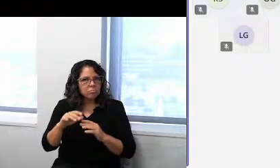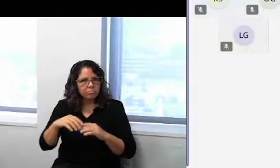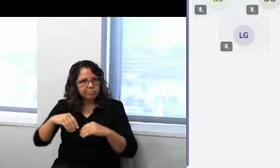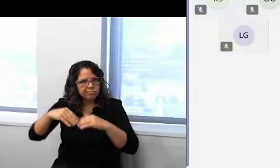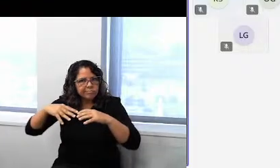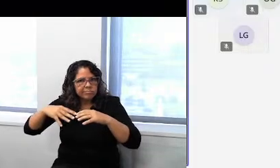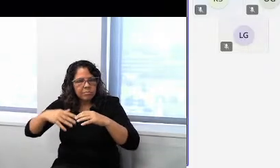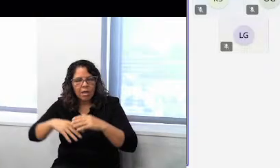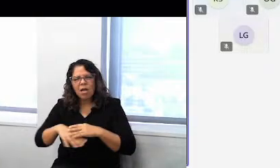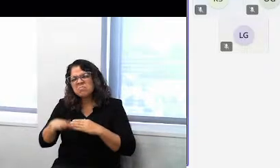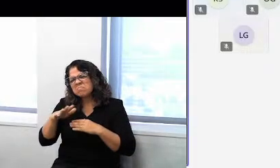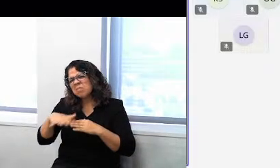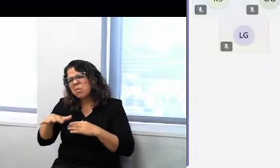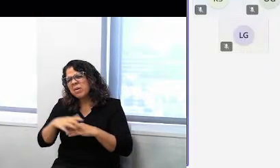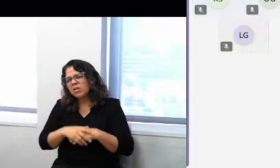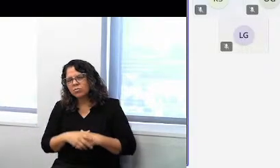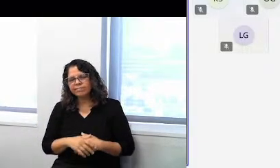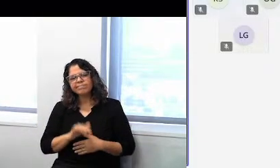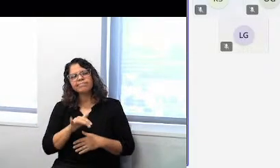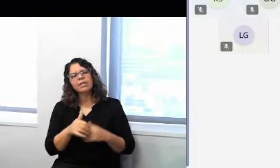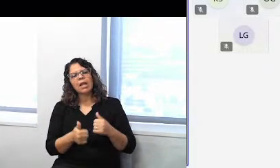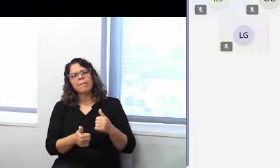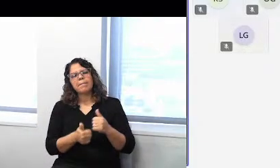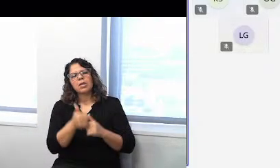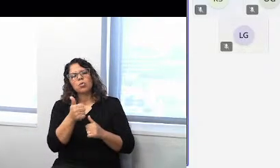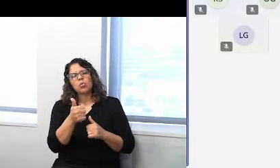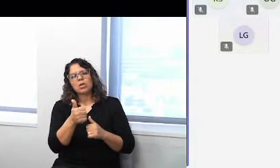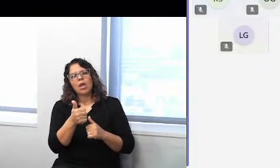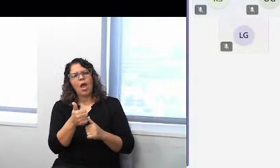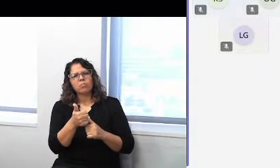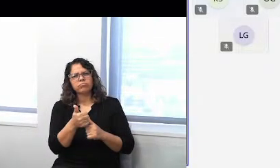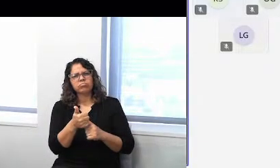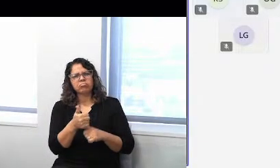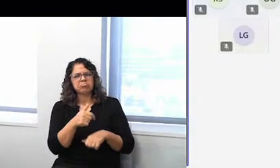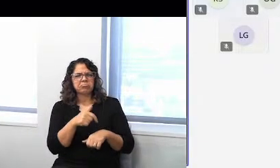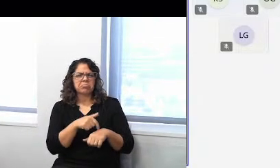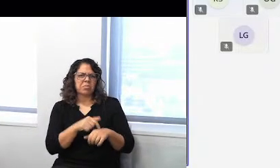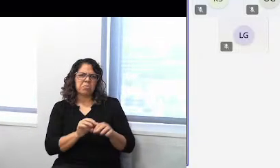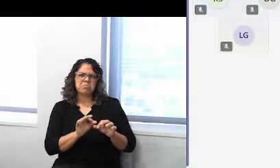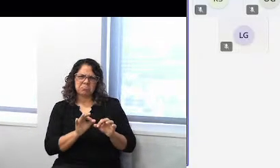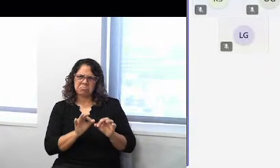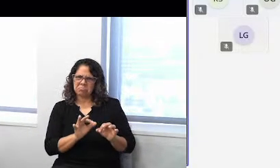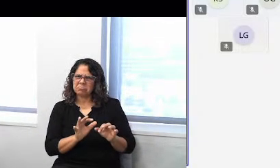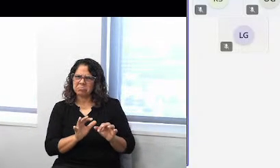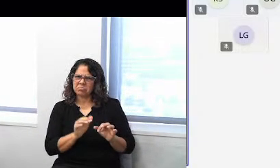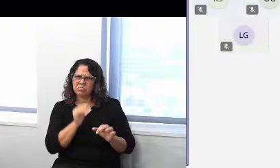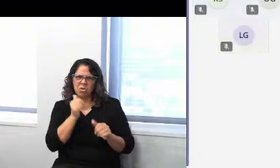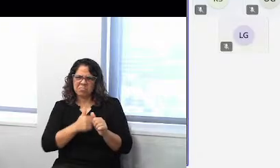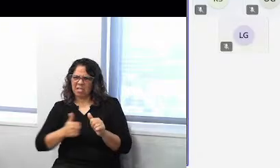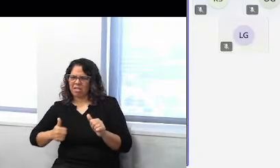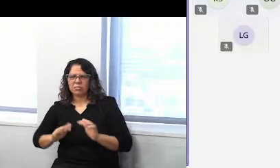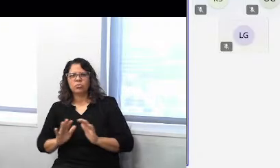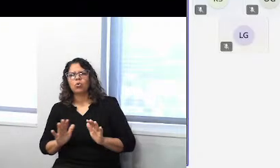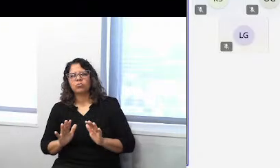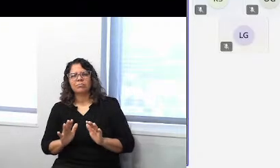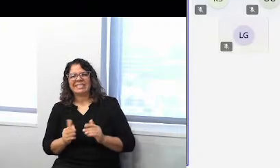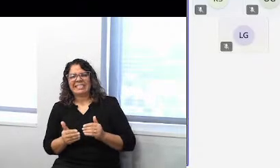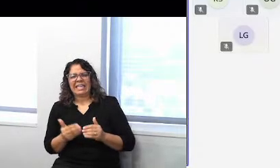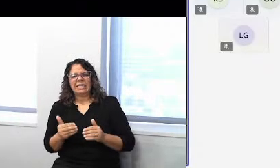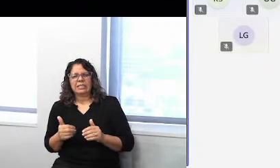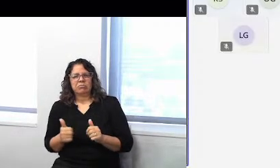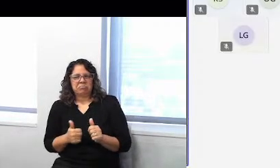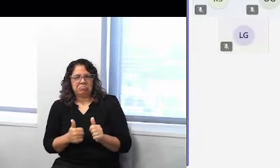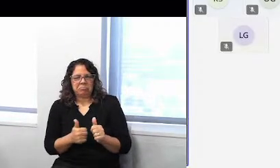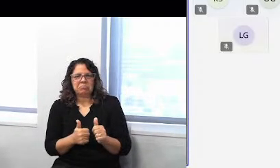of them are on schedule or near schedule, so they are moving very well. The ones that are a lot difficult to answer